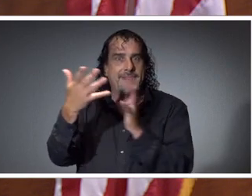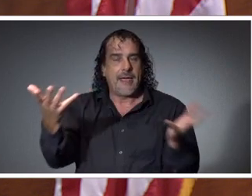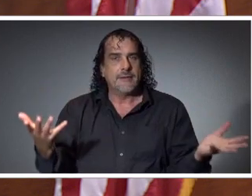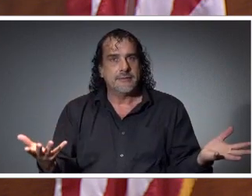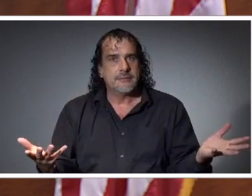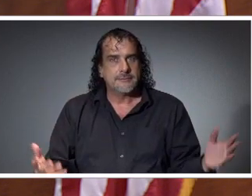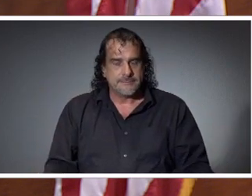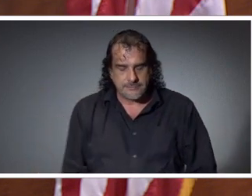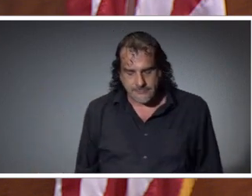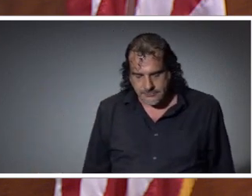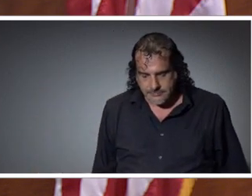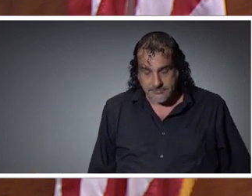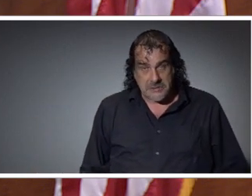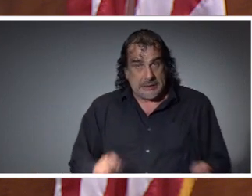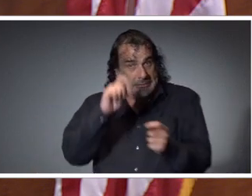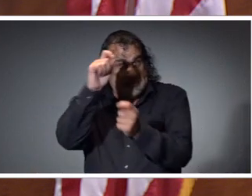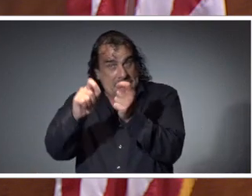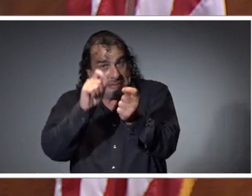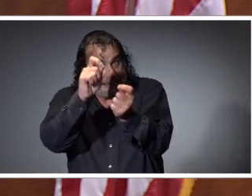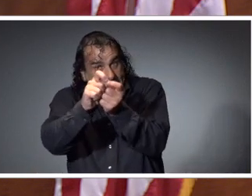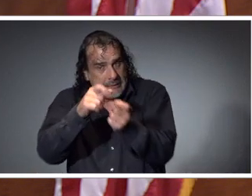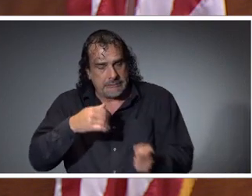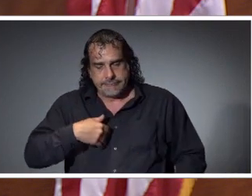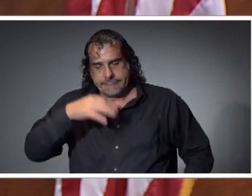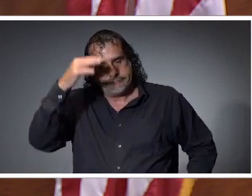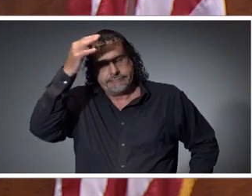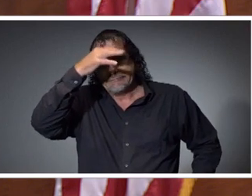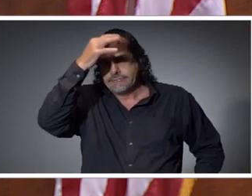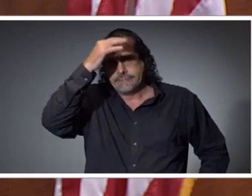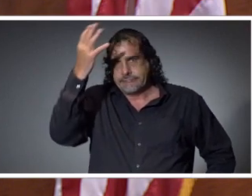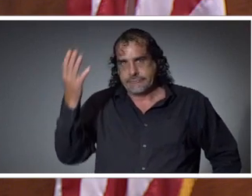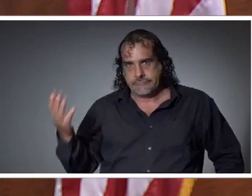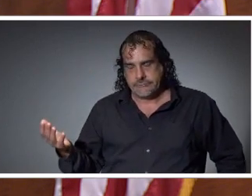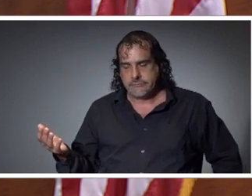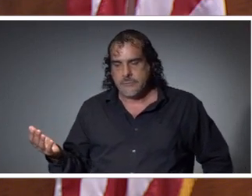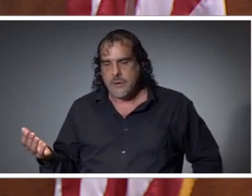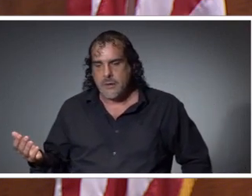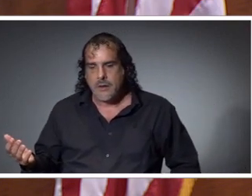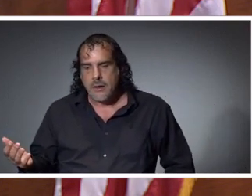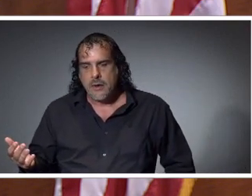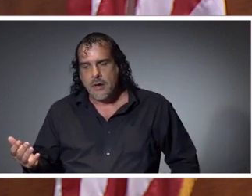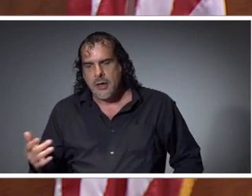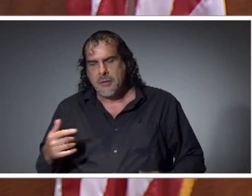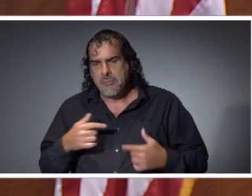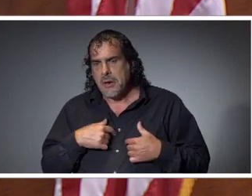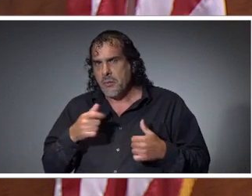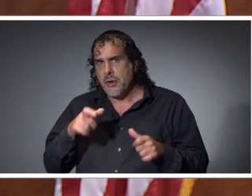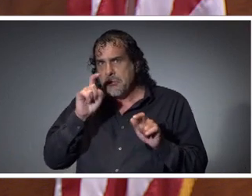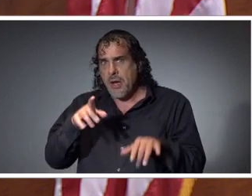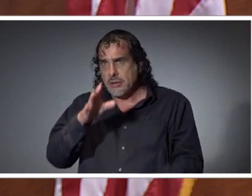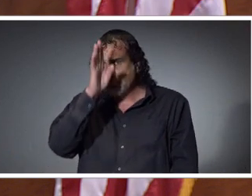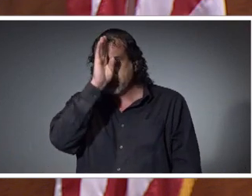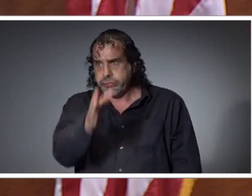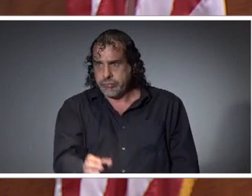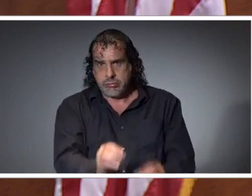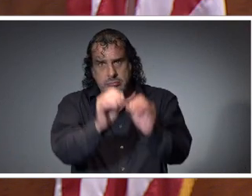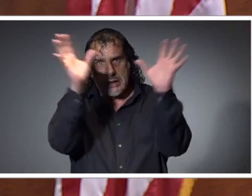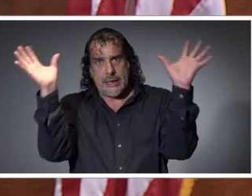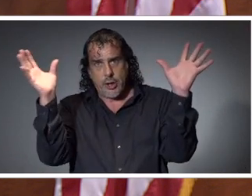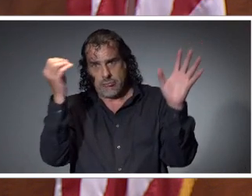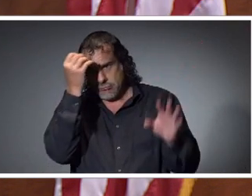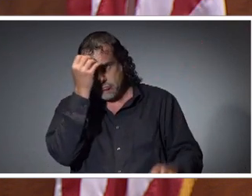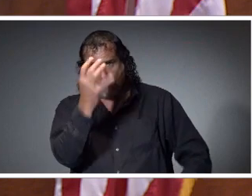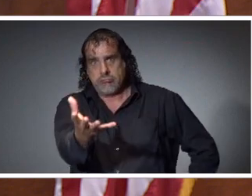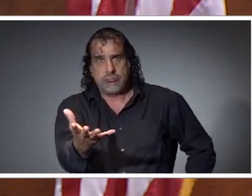specifics, Hunter. I'll look into it. But that's certainly, we have to be transparent. That's critically important. We have to